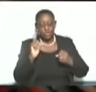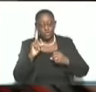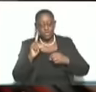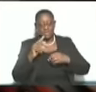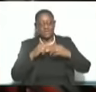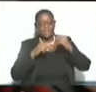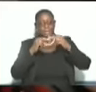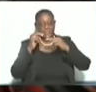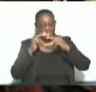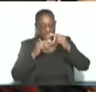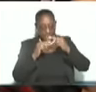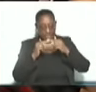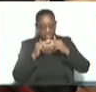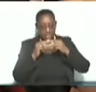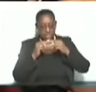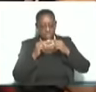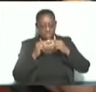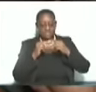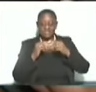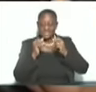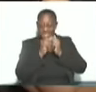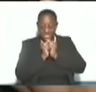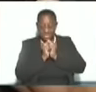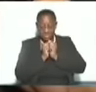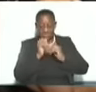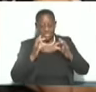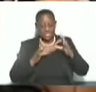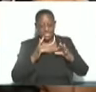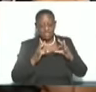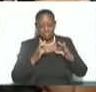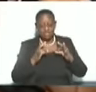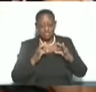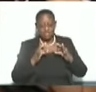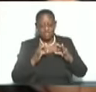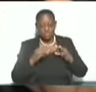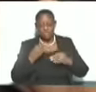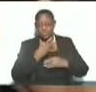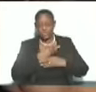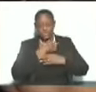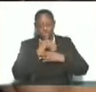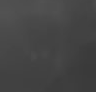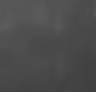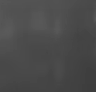we are not at the same time taking initiatives to lower our carbon footprint.